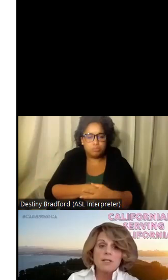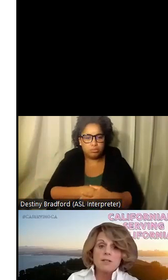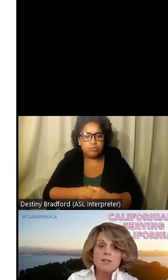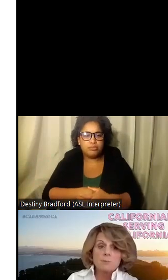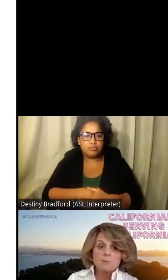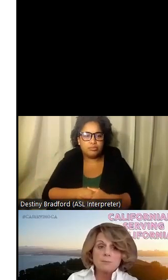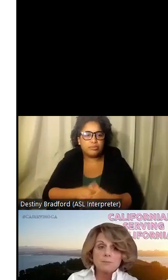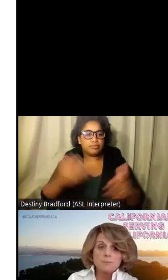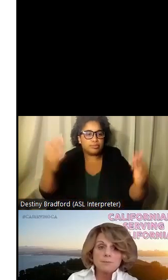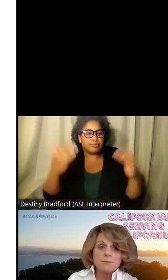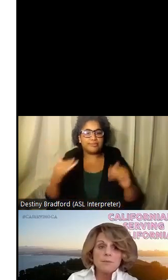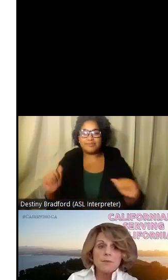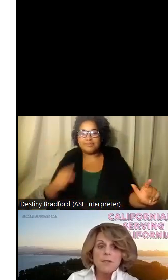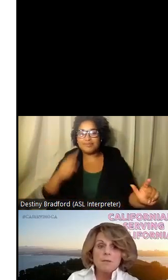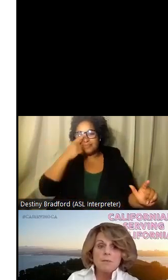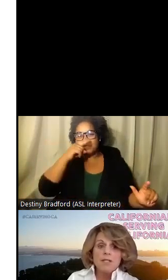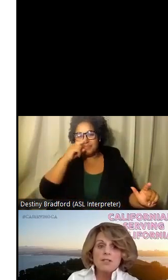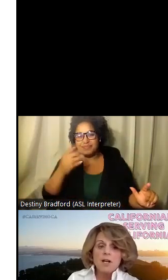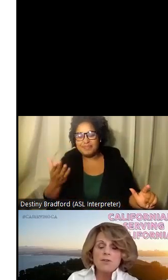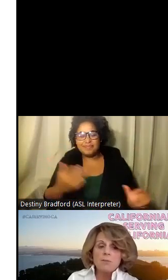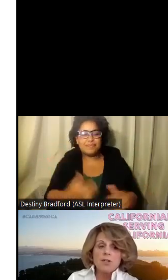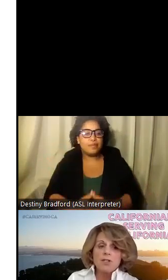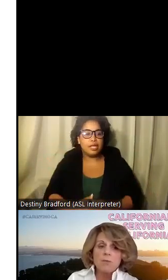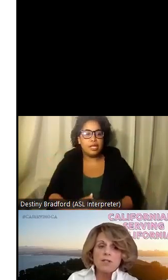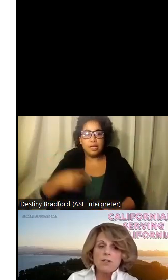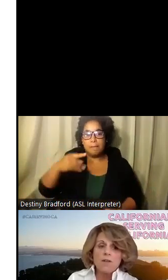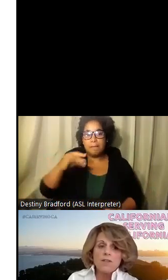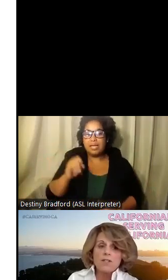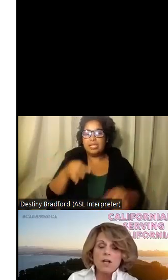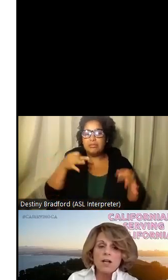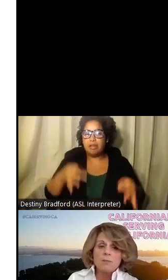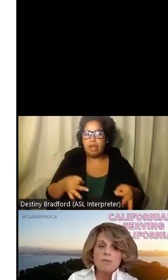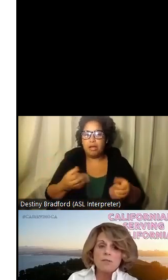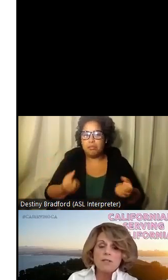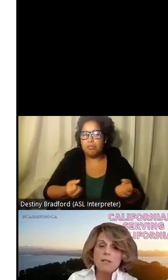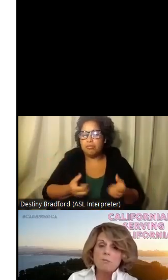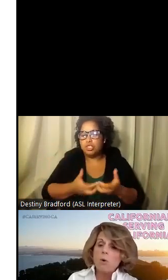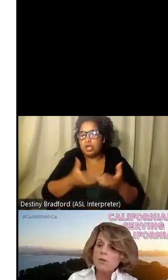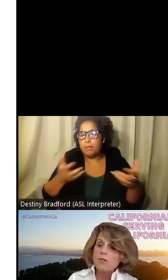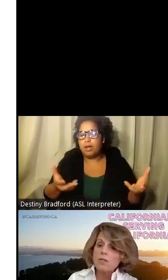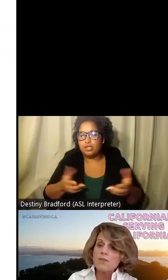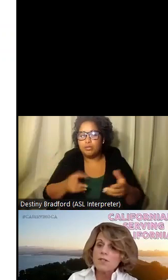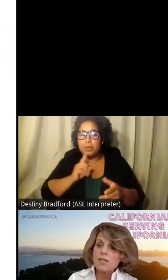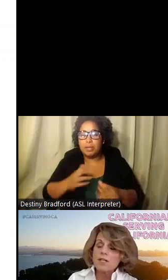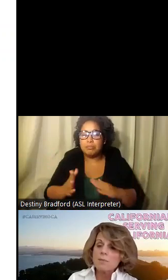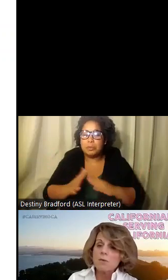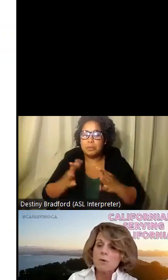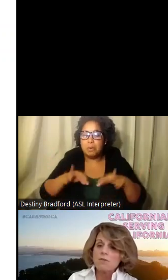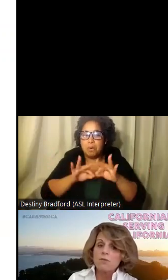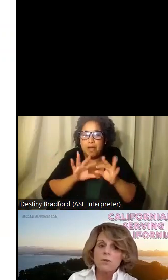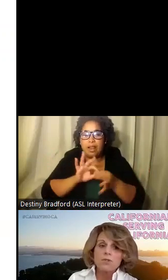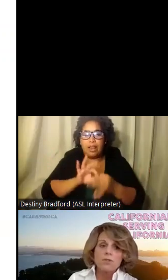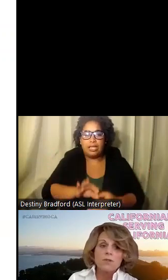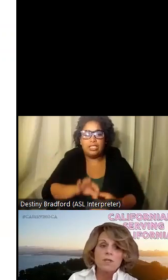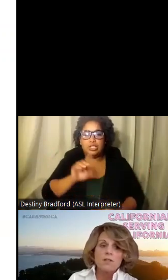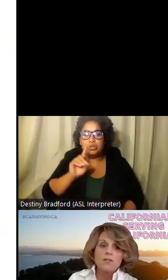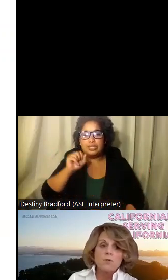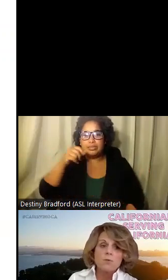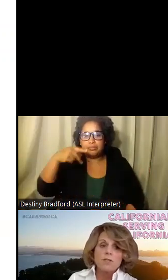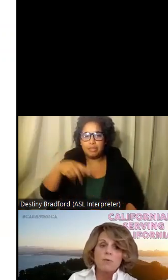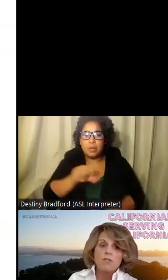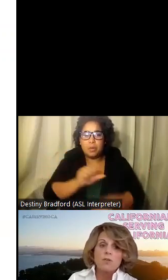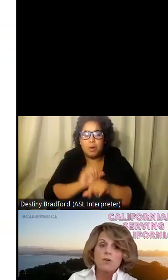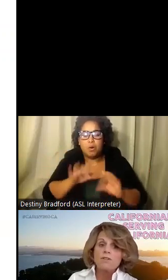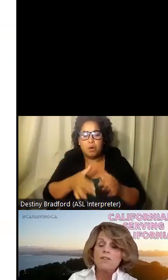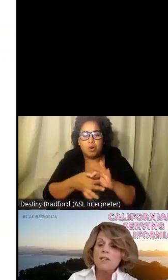slide, please. Pete's covered much of what's on this side, but really the importance of the DSP workforce to the